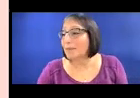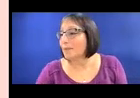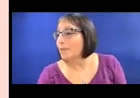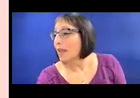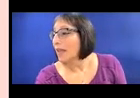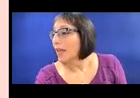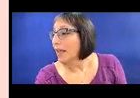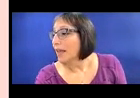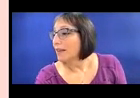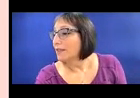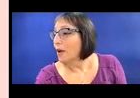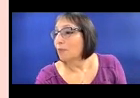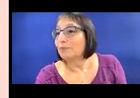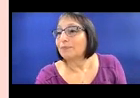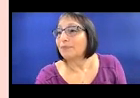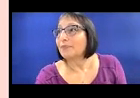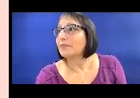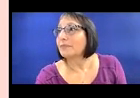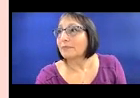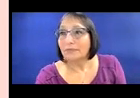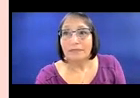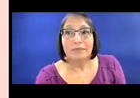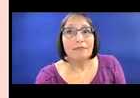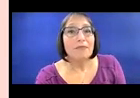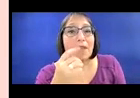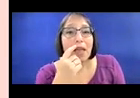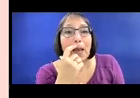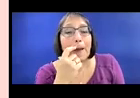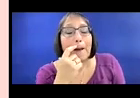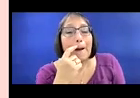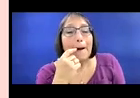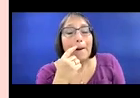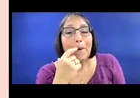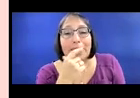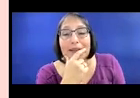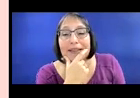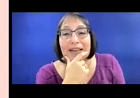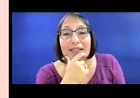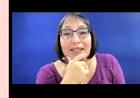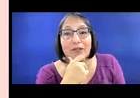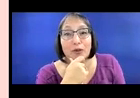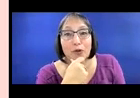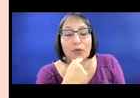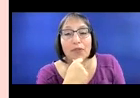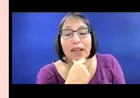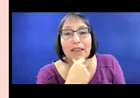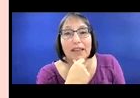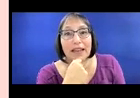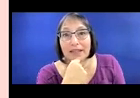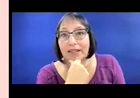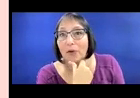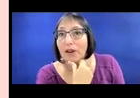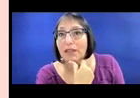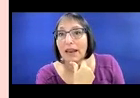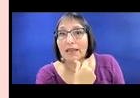great. Okay. So, one of the things, too, that I think is